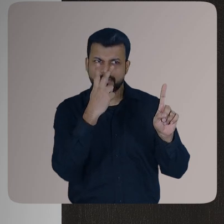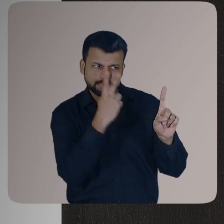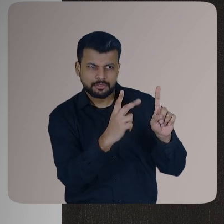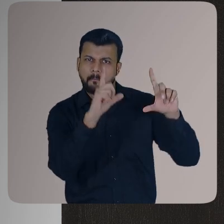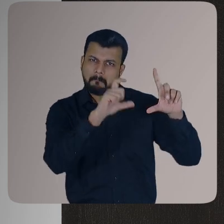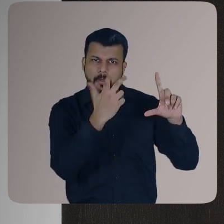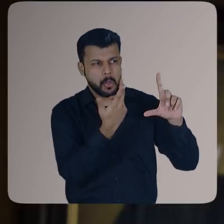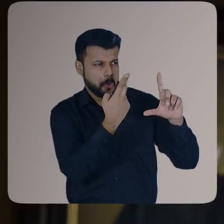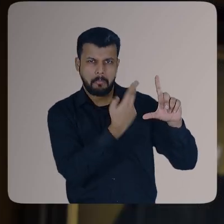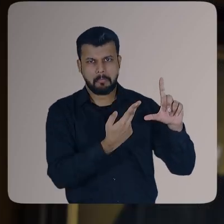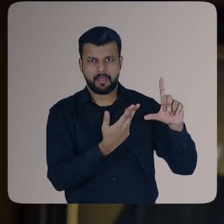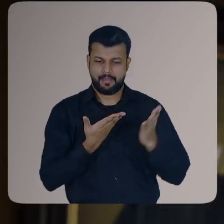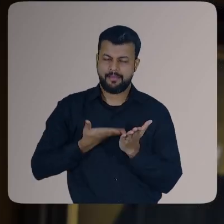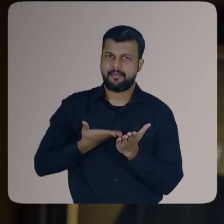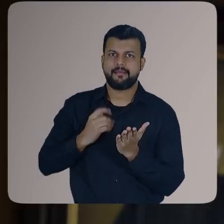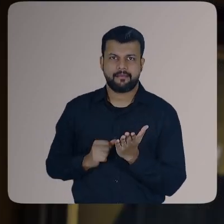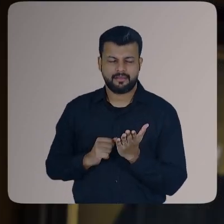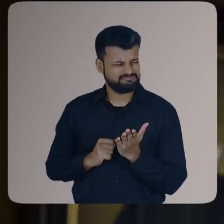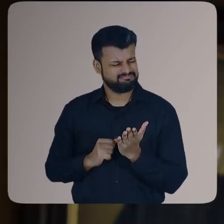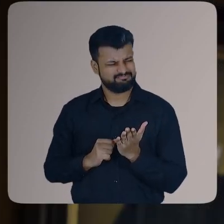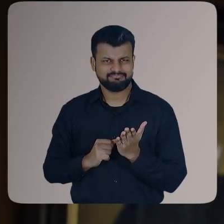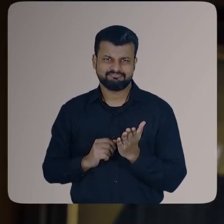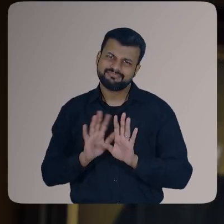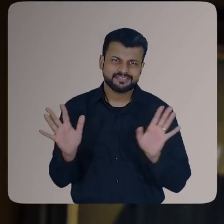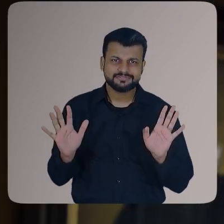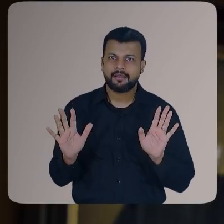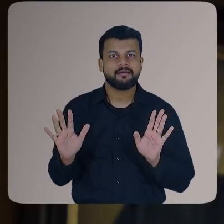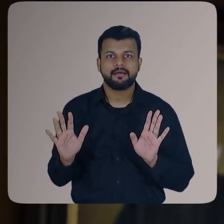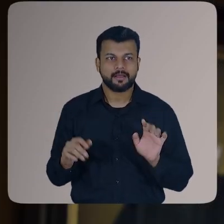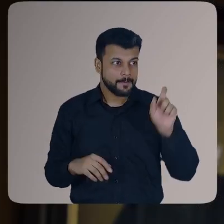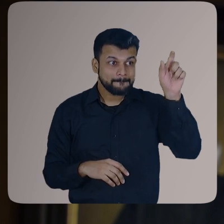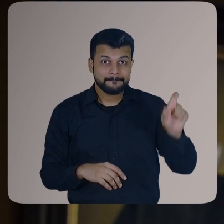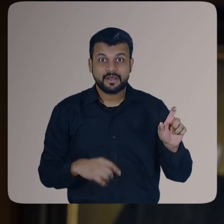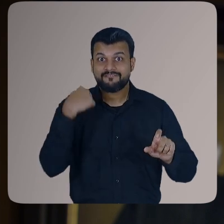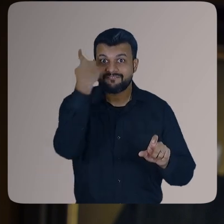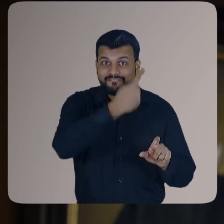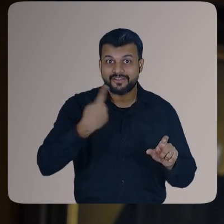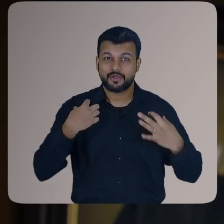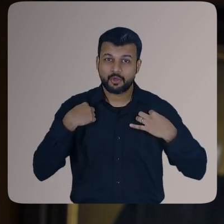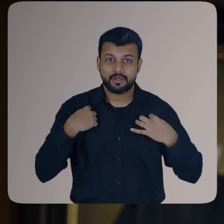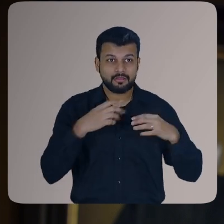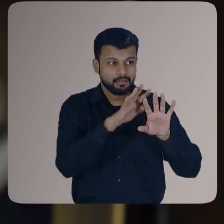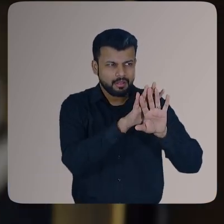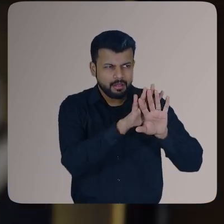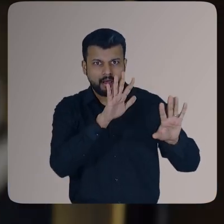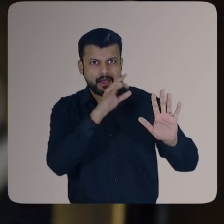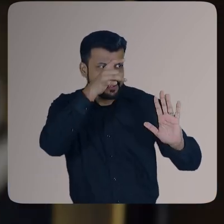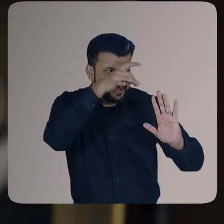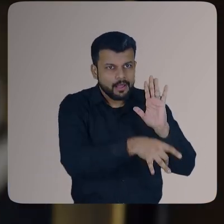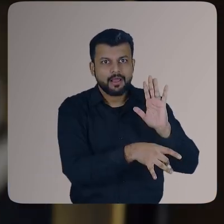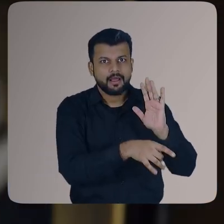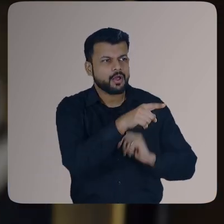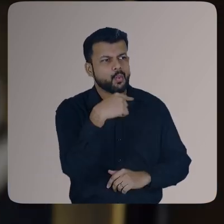dictionary says. But it can be so much more than that. The best portraits give us a sense of an individual beyond